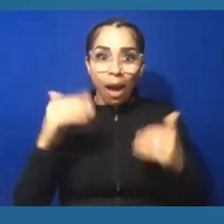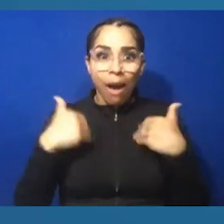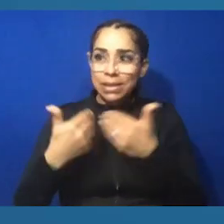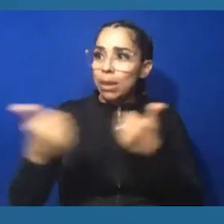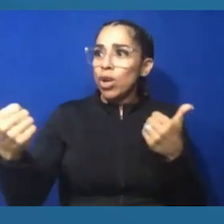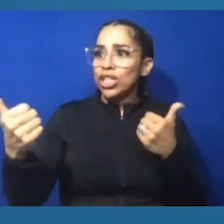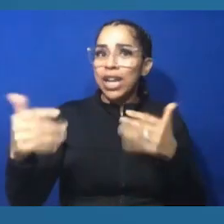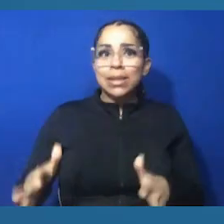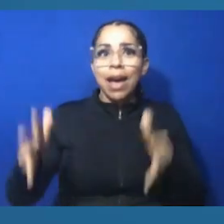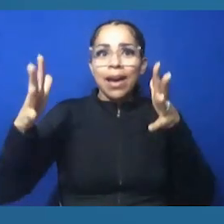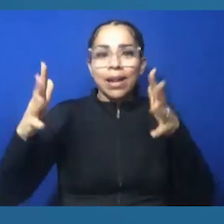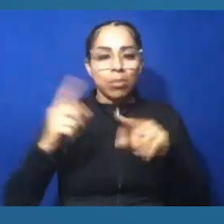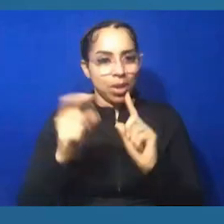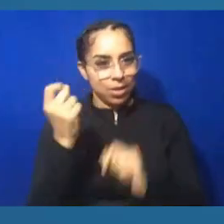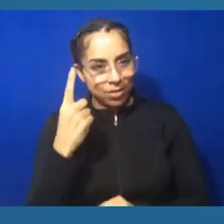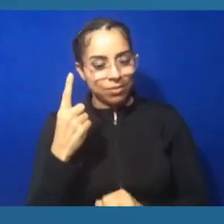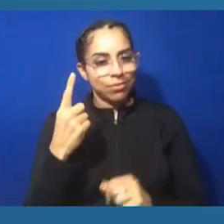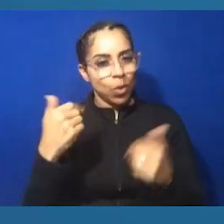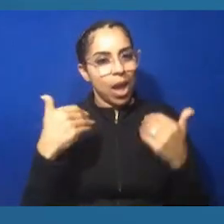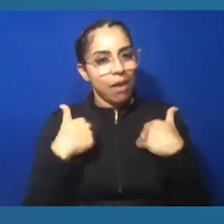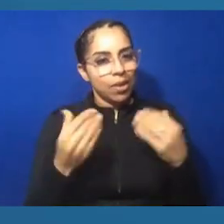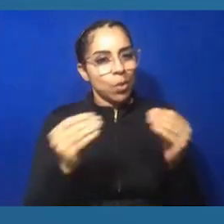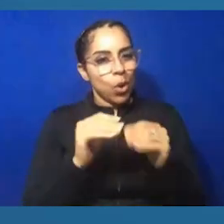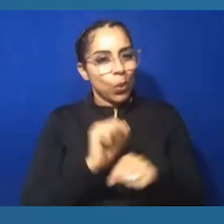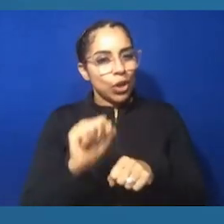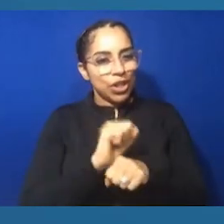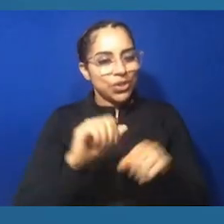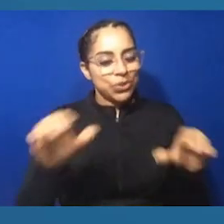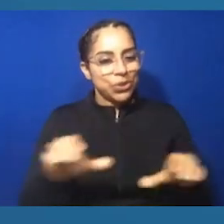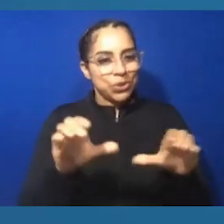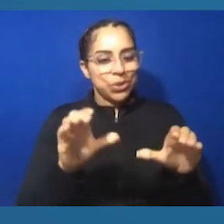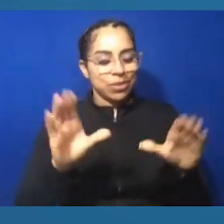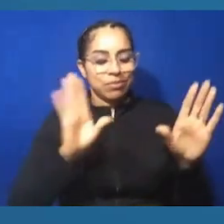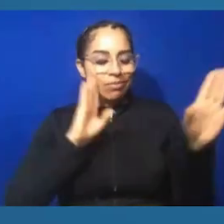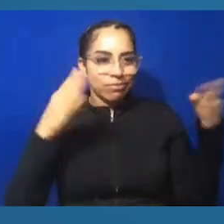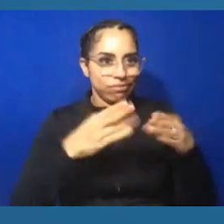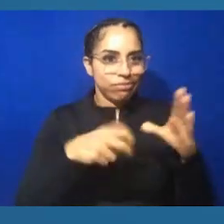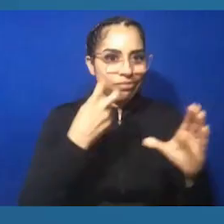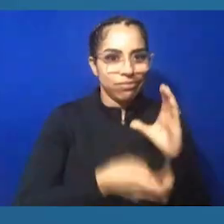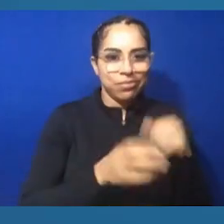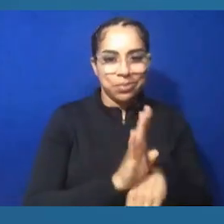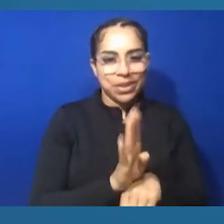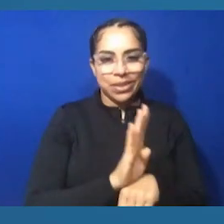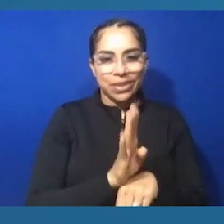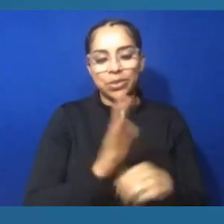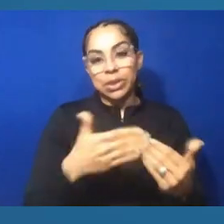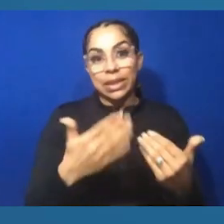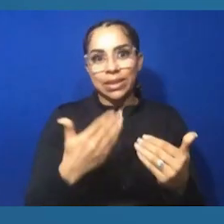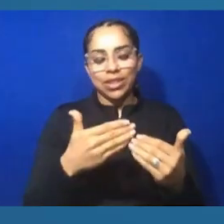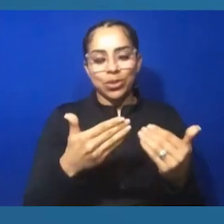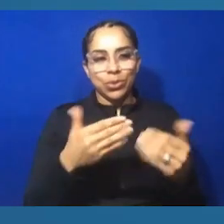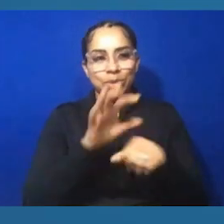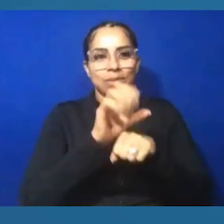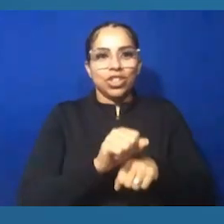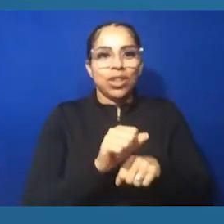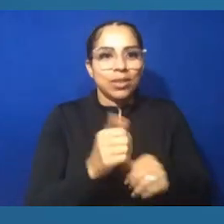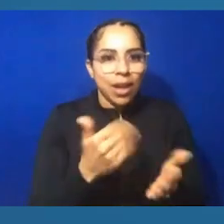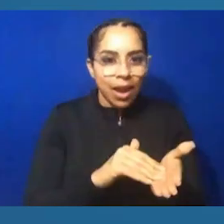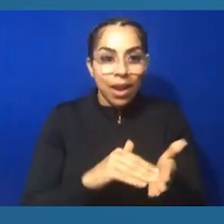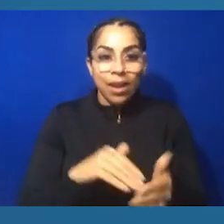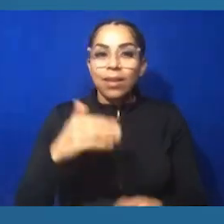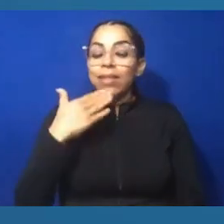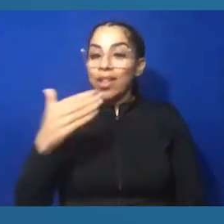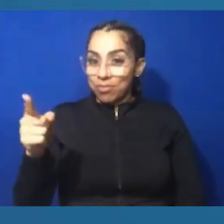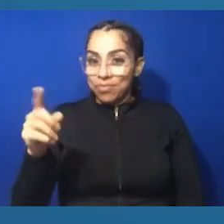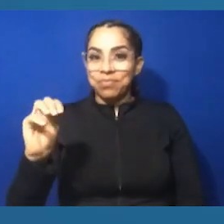work to do. So it was easy to readjust again. But thank you. And Mike, you talked about being DAs and how